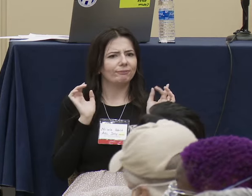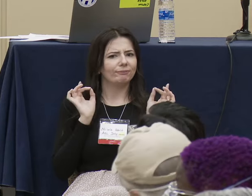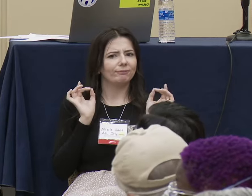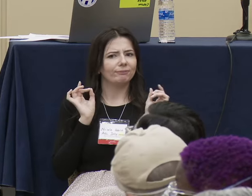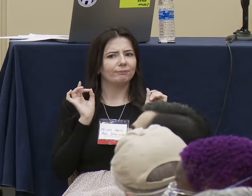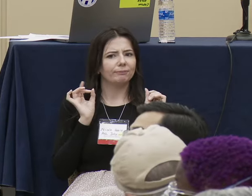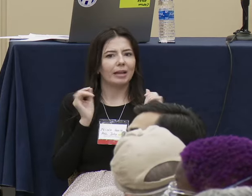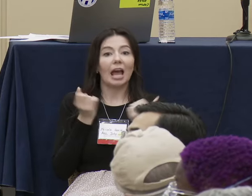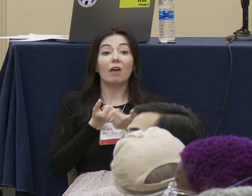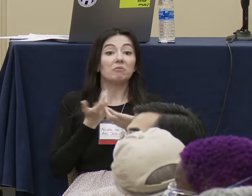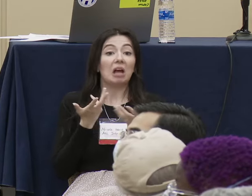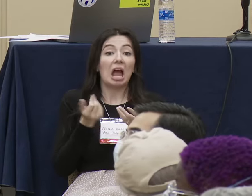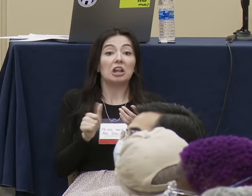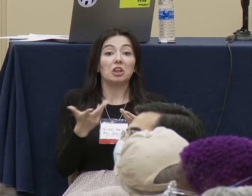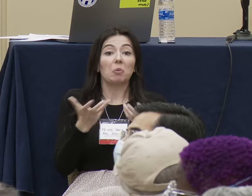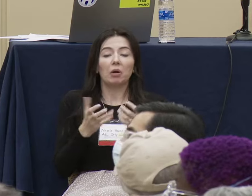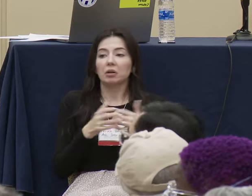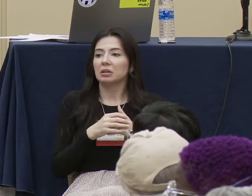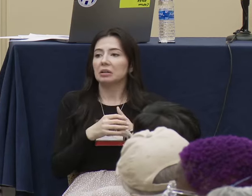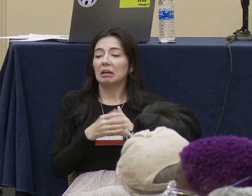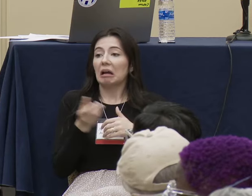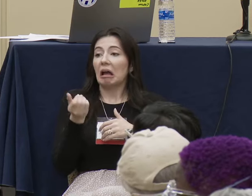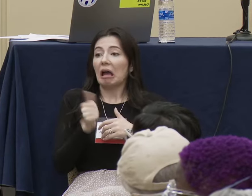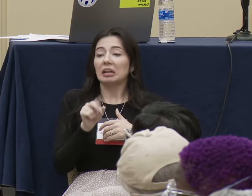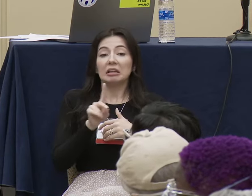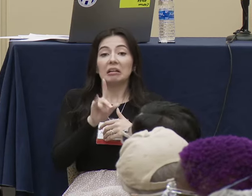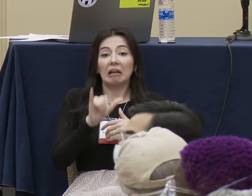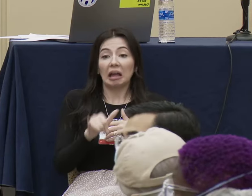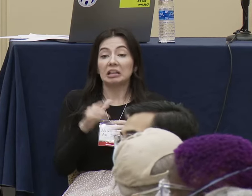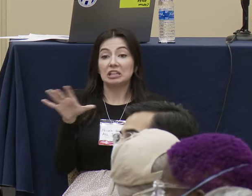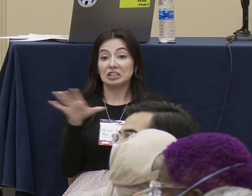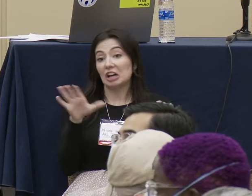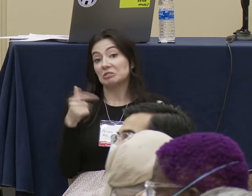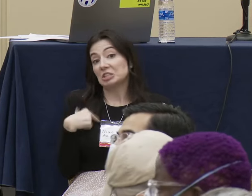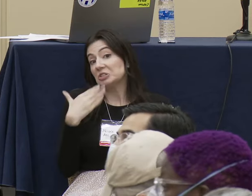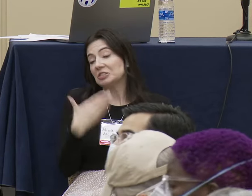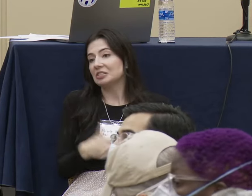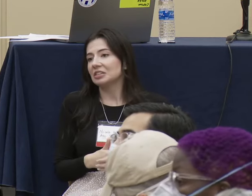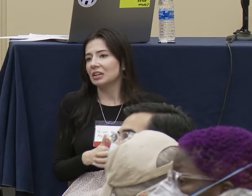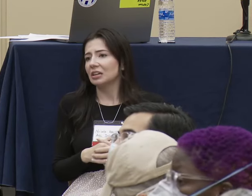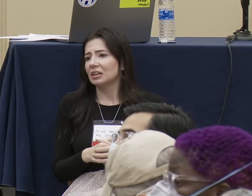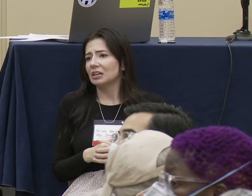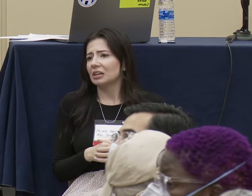everything you want. Anything Kelly does, amazing.